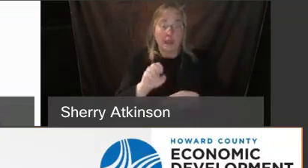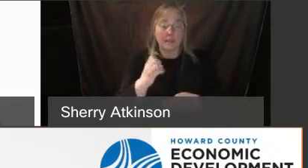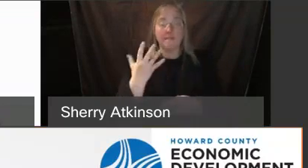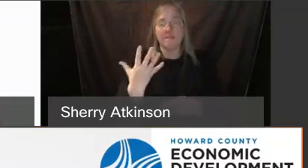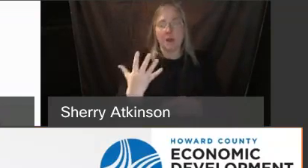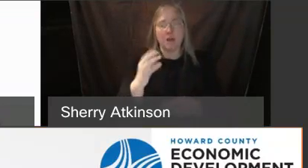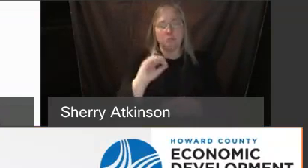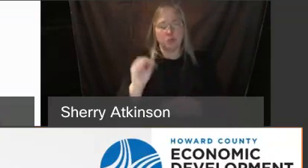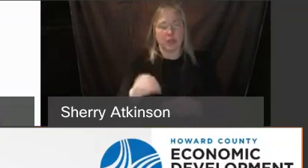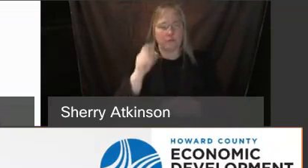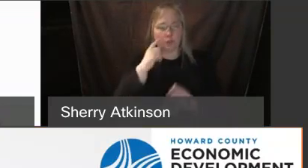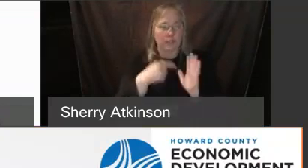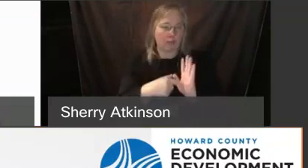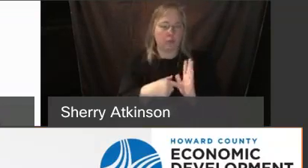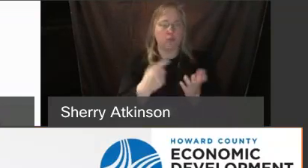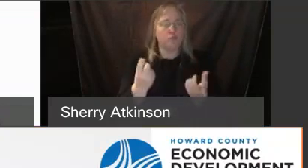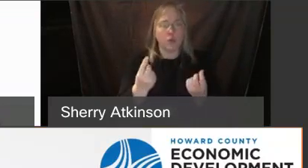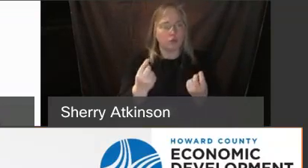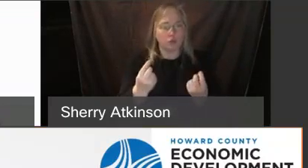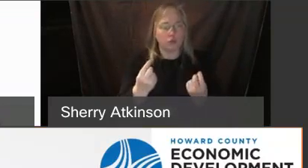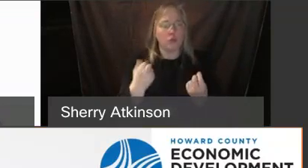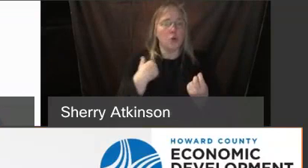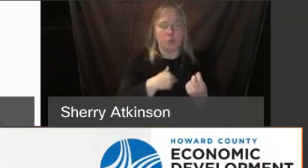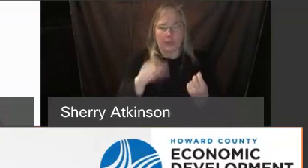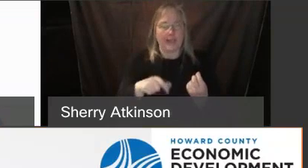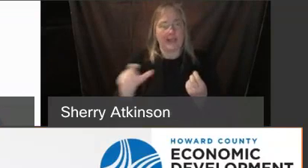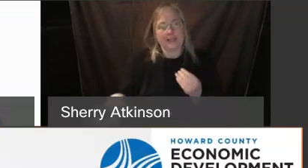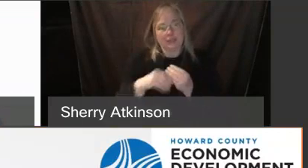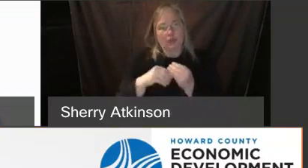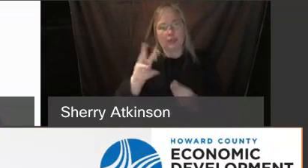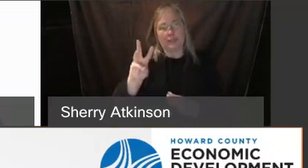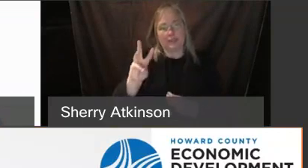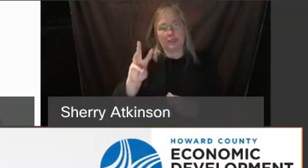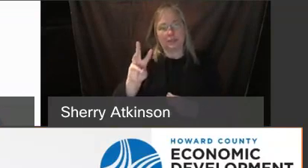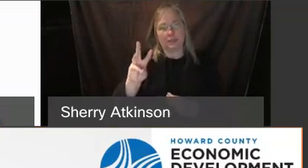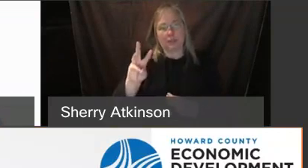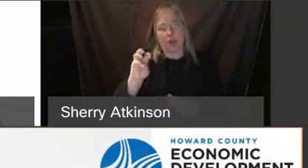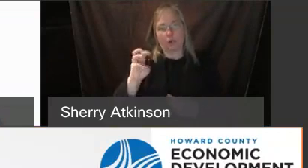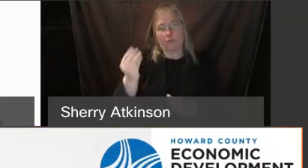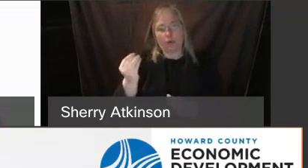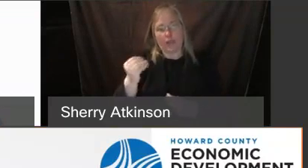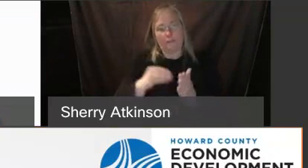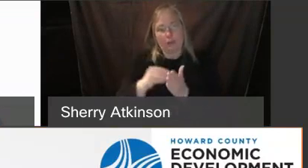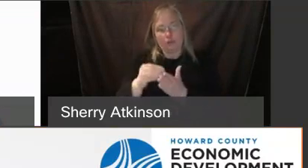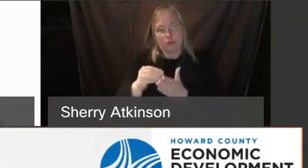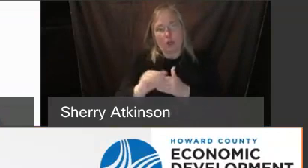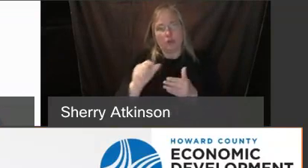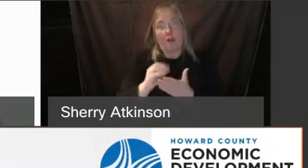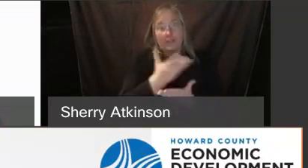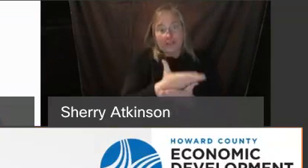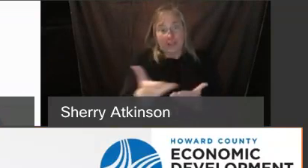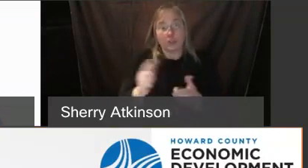okay, we would need an additional $614 million of things to assess.